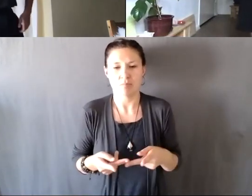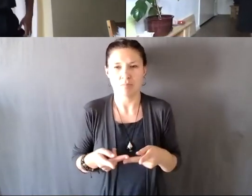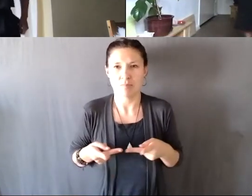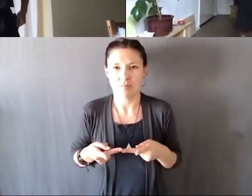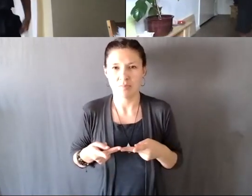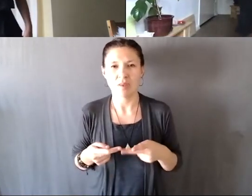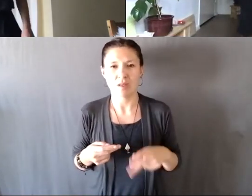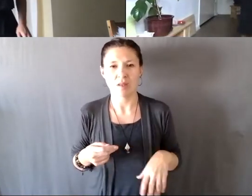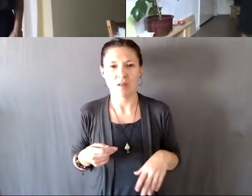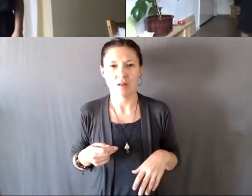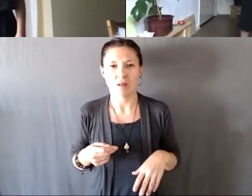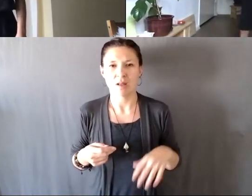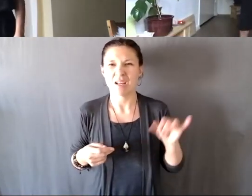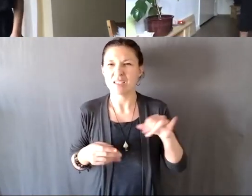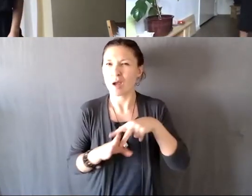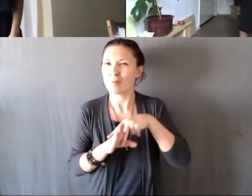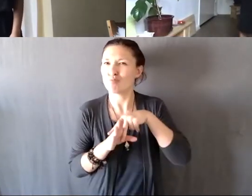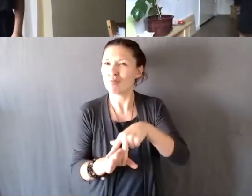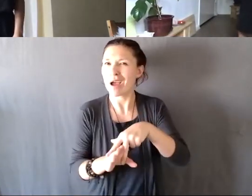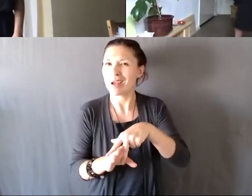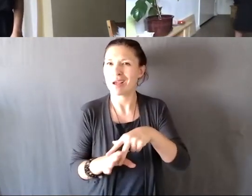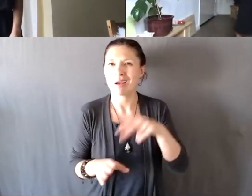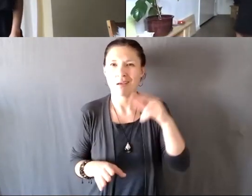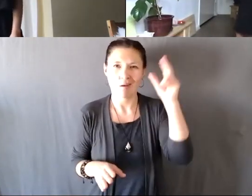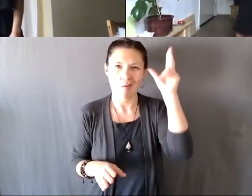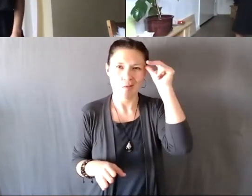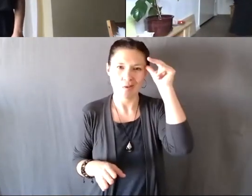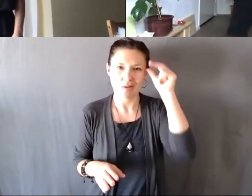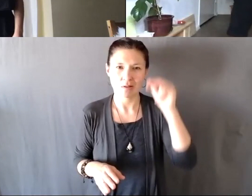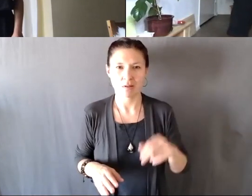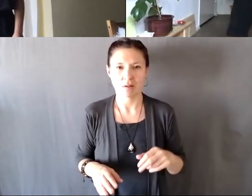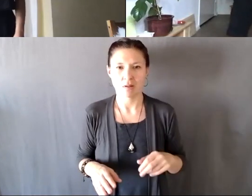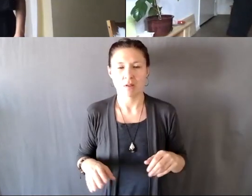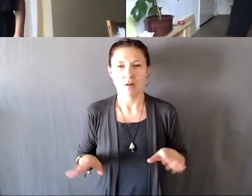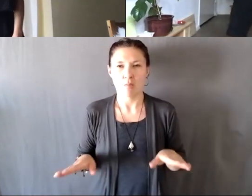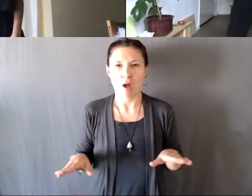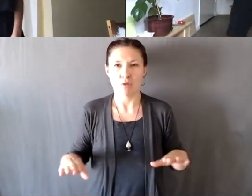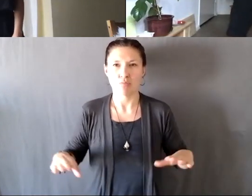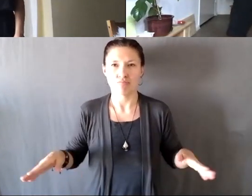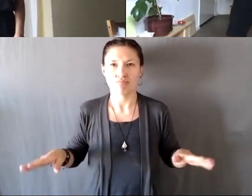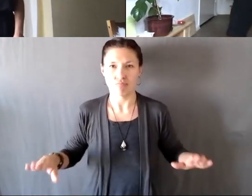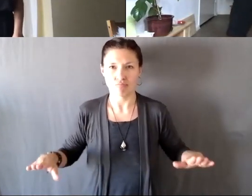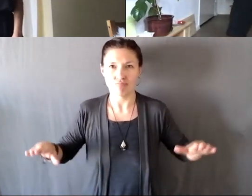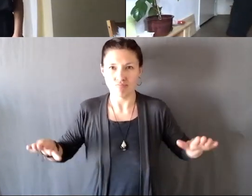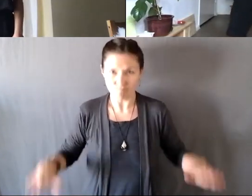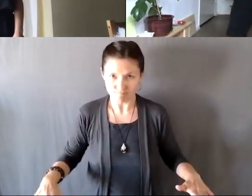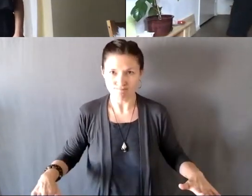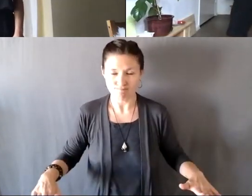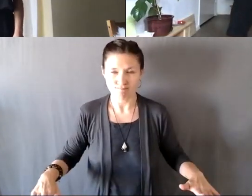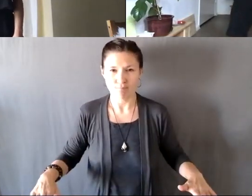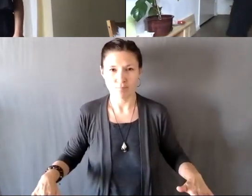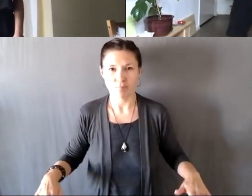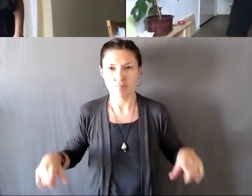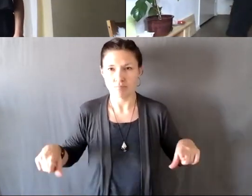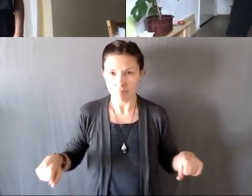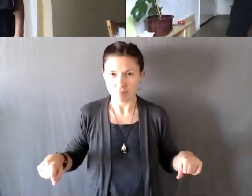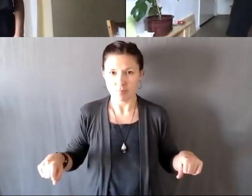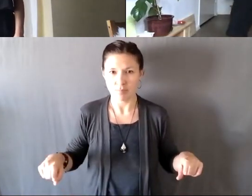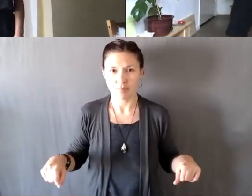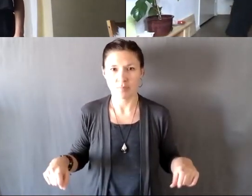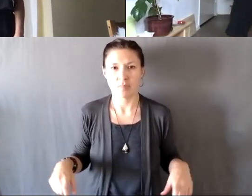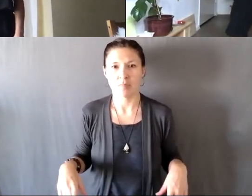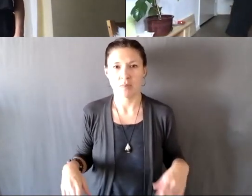1, 2, 3, 4, knees over toes, sacrum rooted to the earth, and by